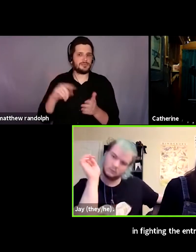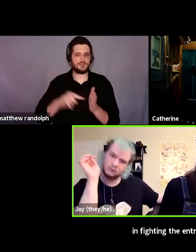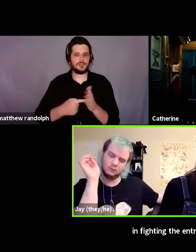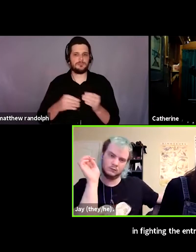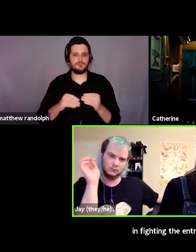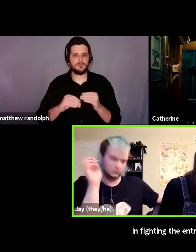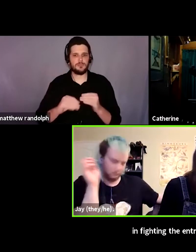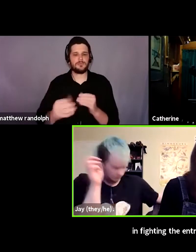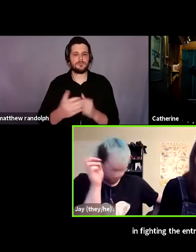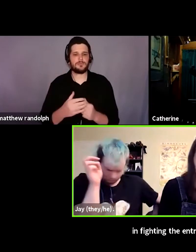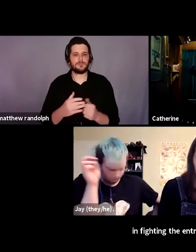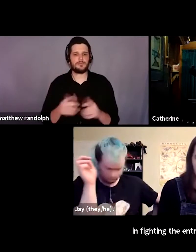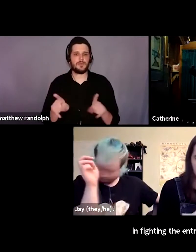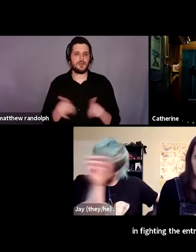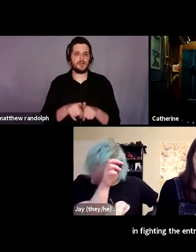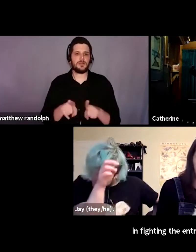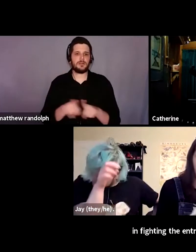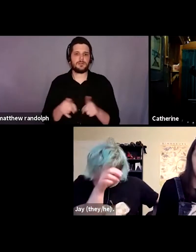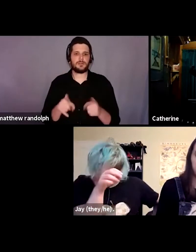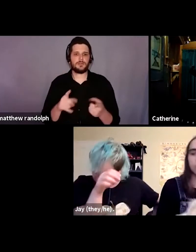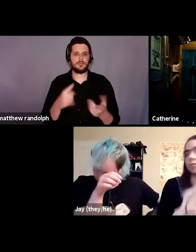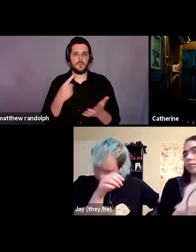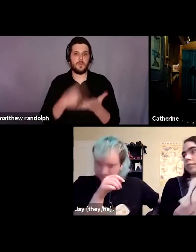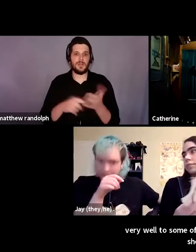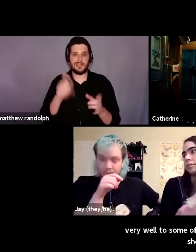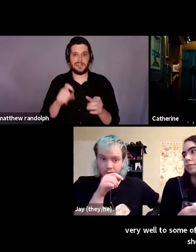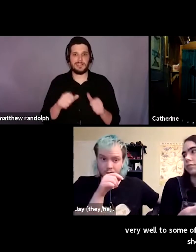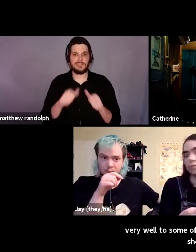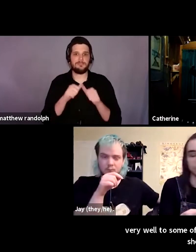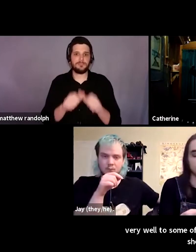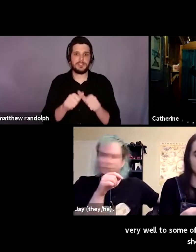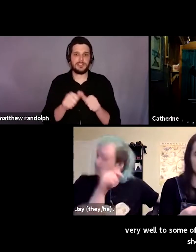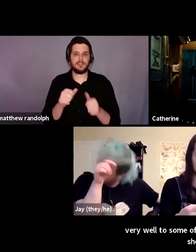and also to what needs to continue to be made.